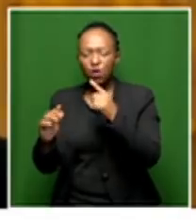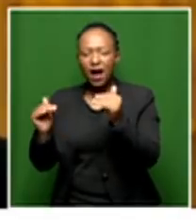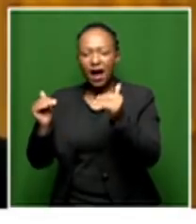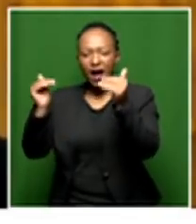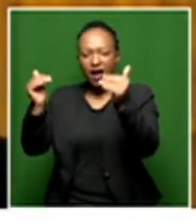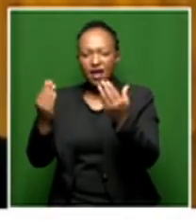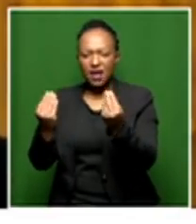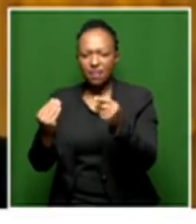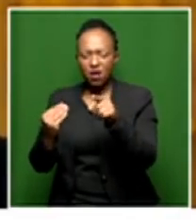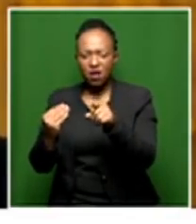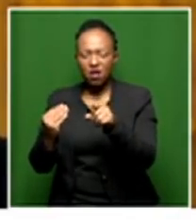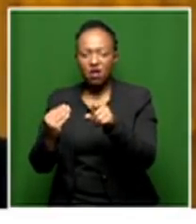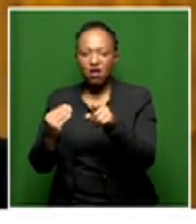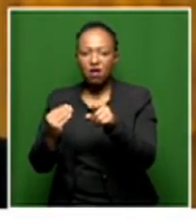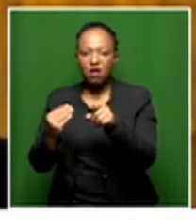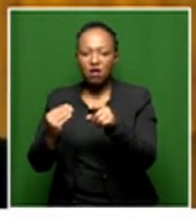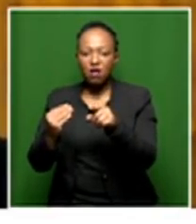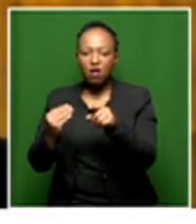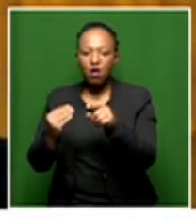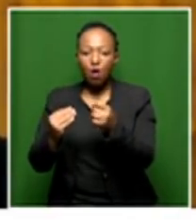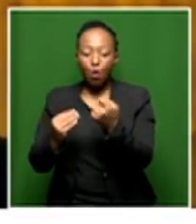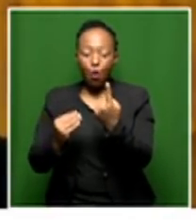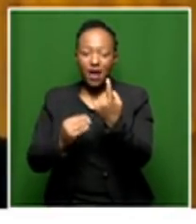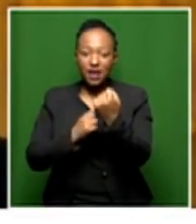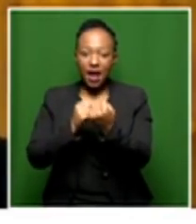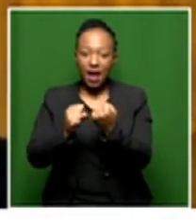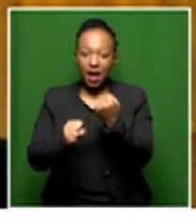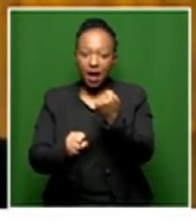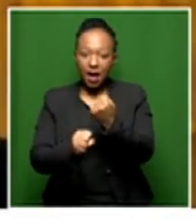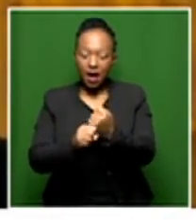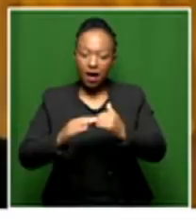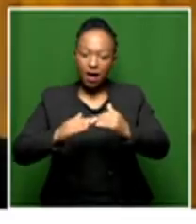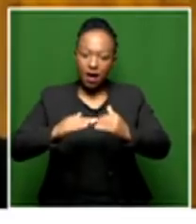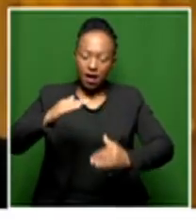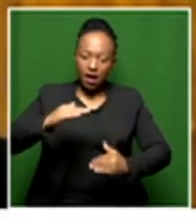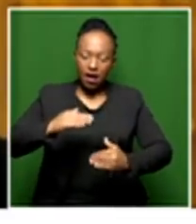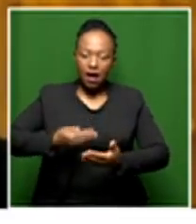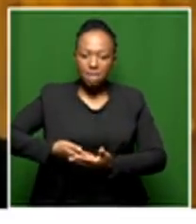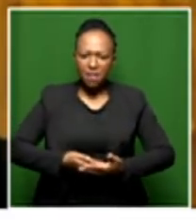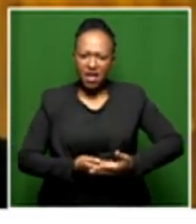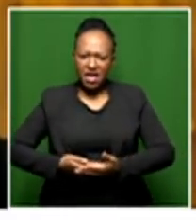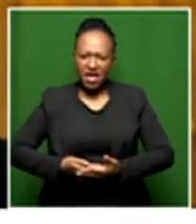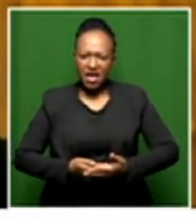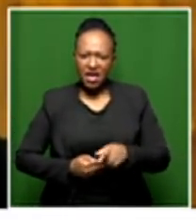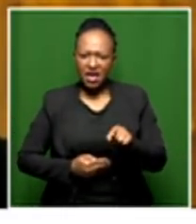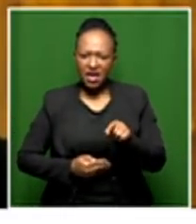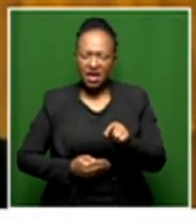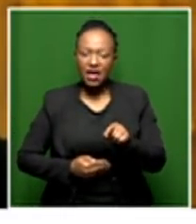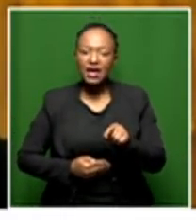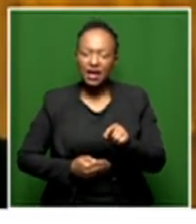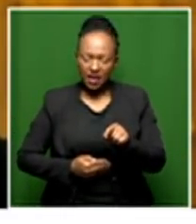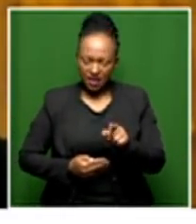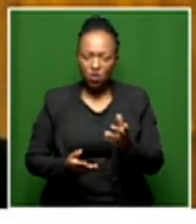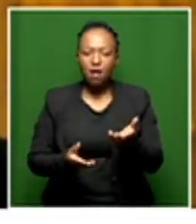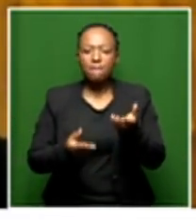admission is for individuals below 1 year of age. So to the very, very littlies. That's where we